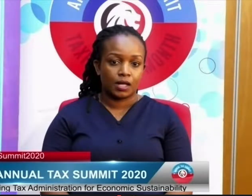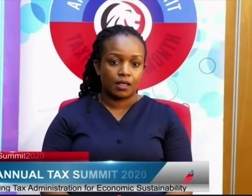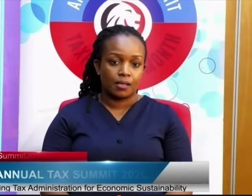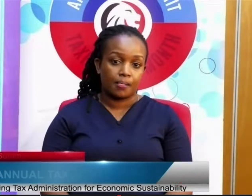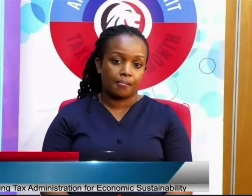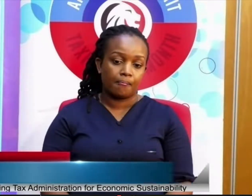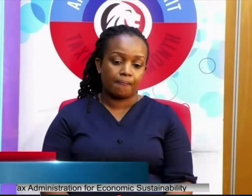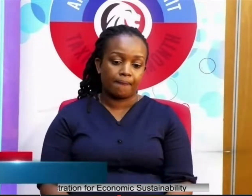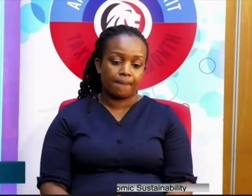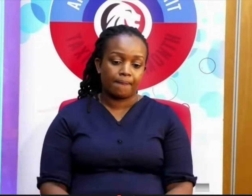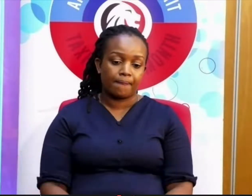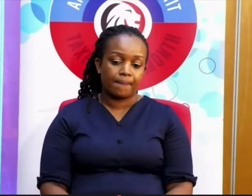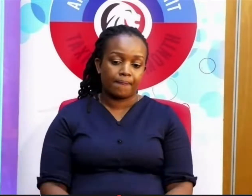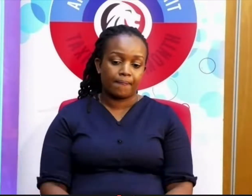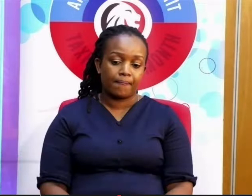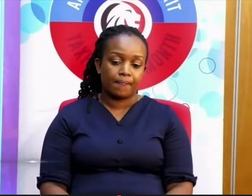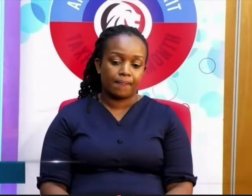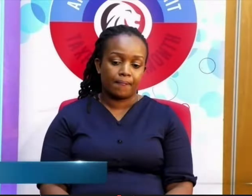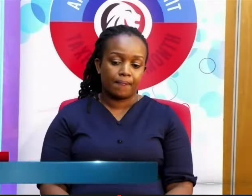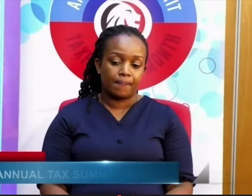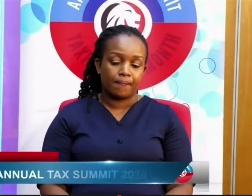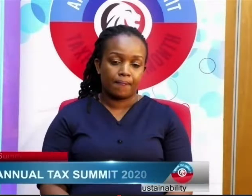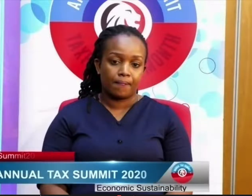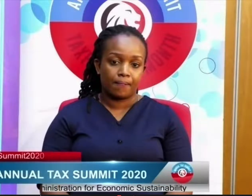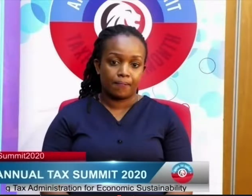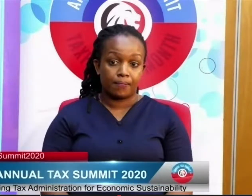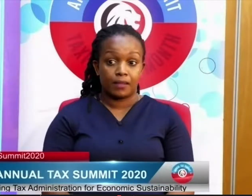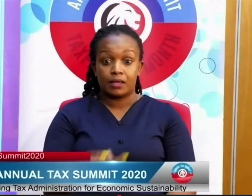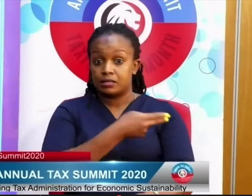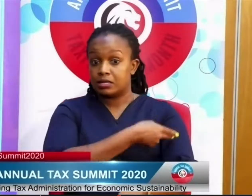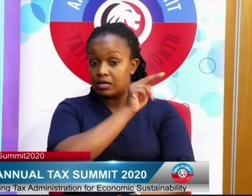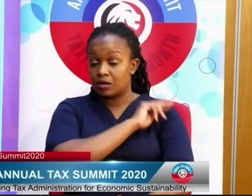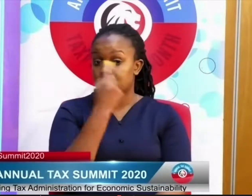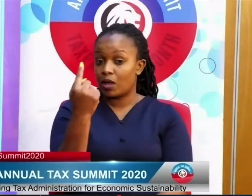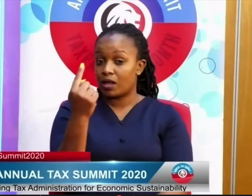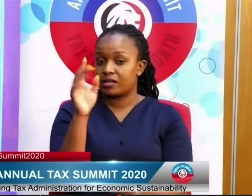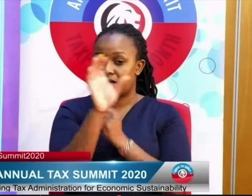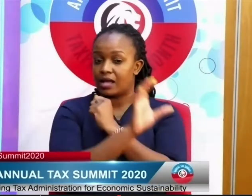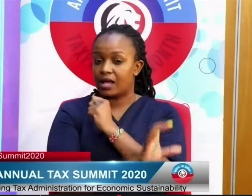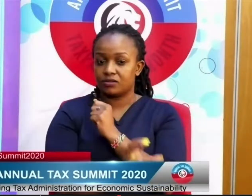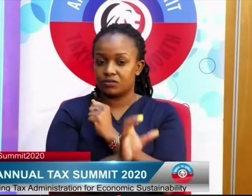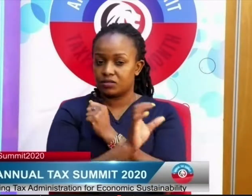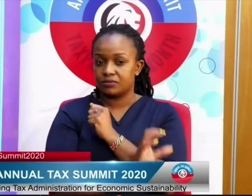that first recorded victims.